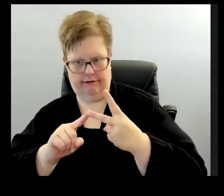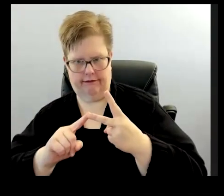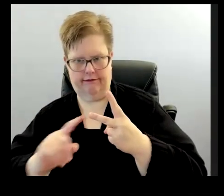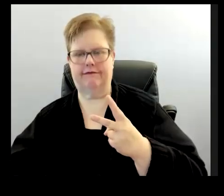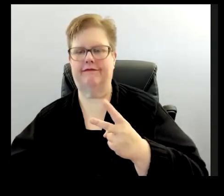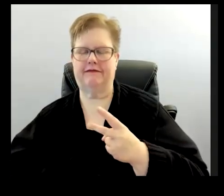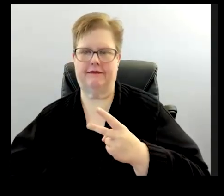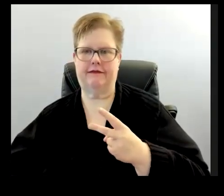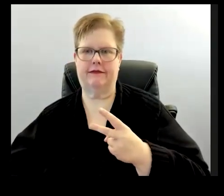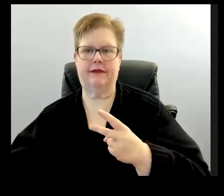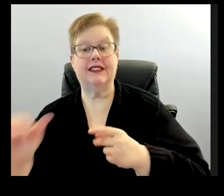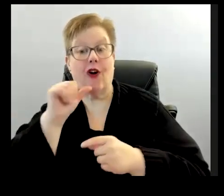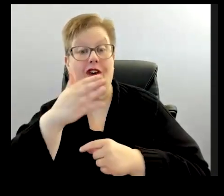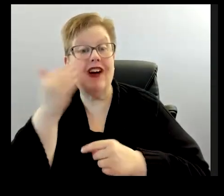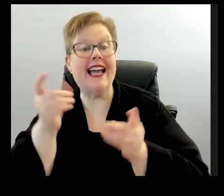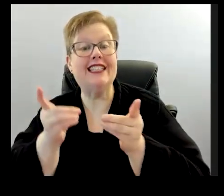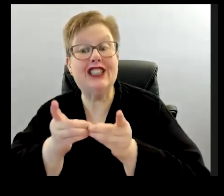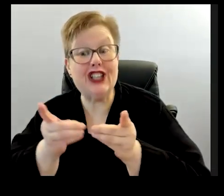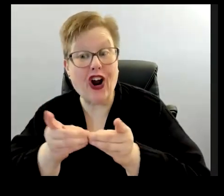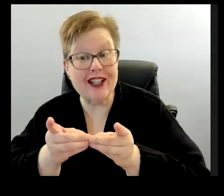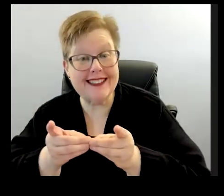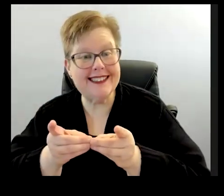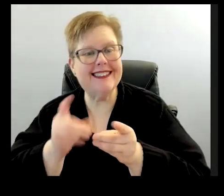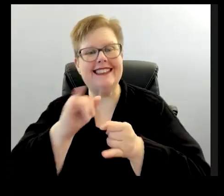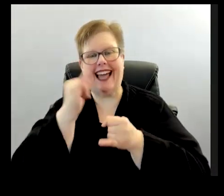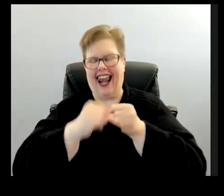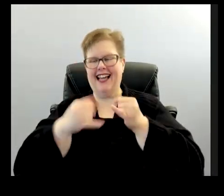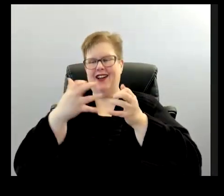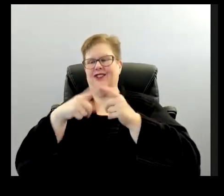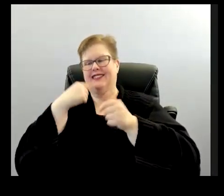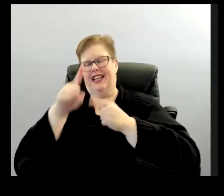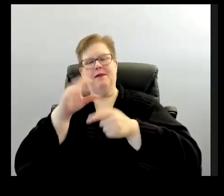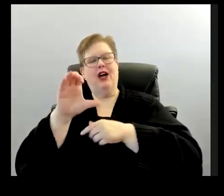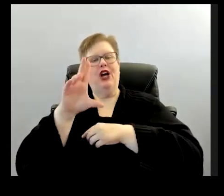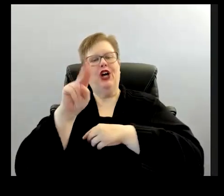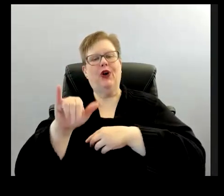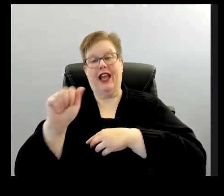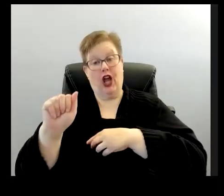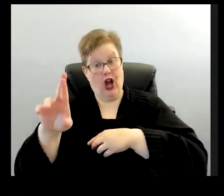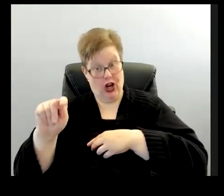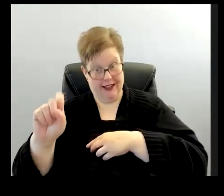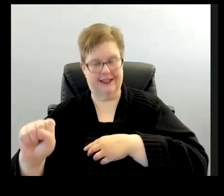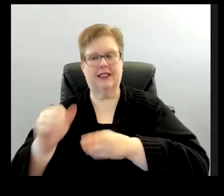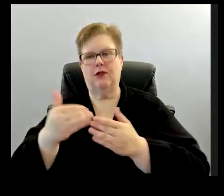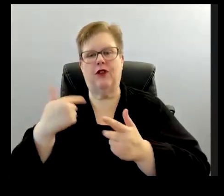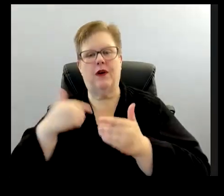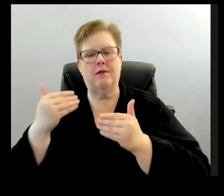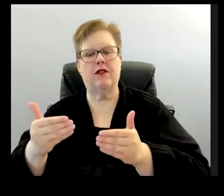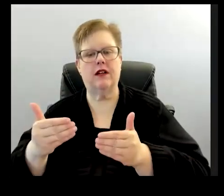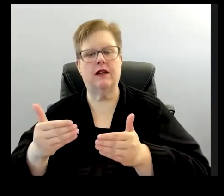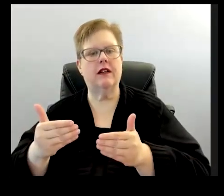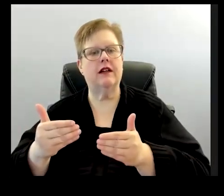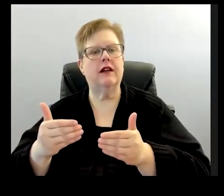Um, don't forget dessert. So here's the last bit. I want to tell you about CUNY Arts um, before we move on. And it looks like